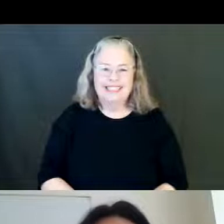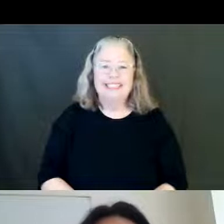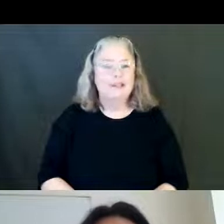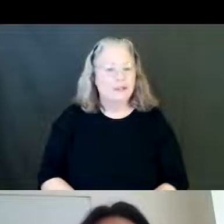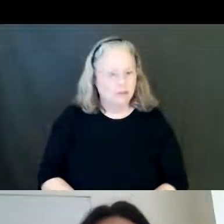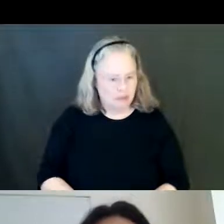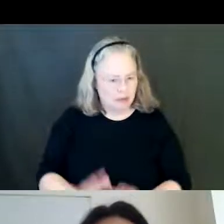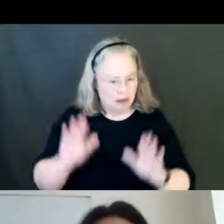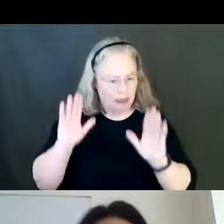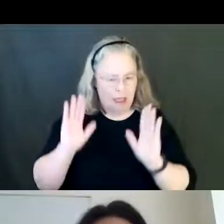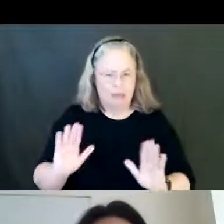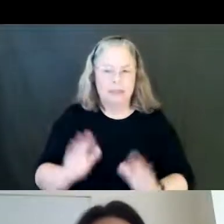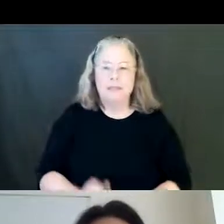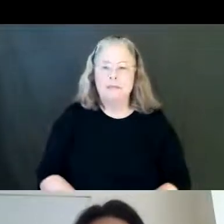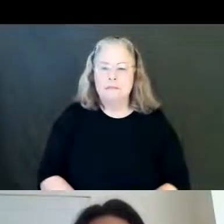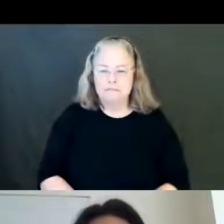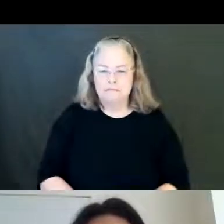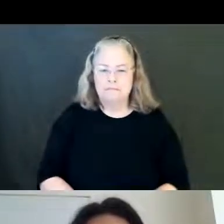Awesome.